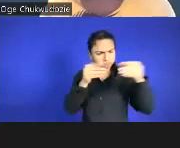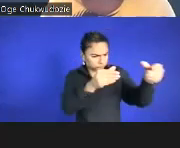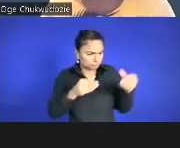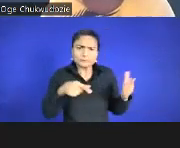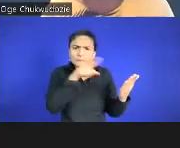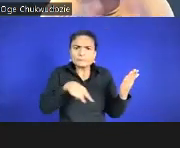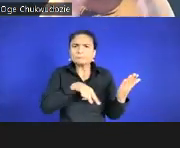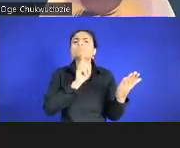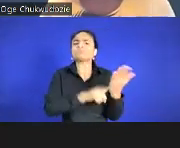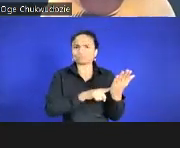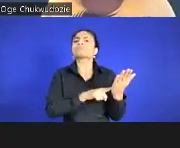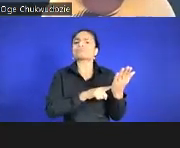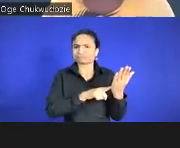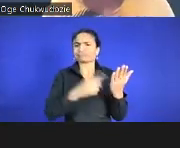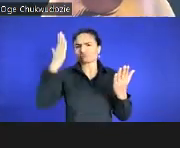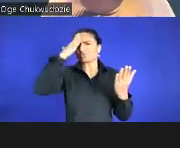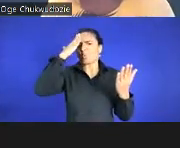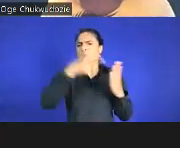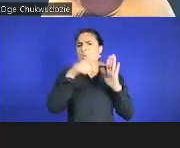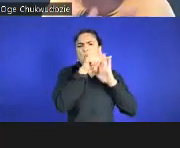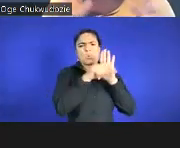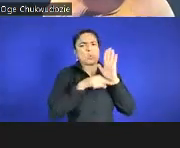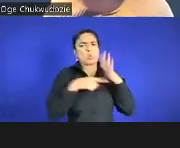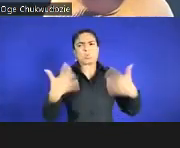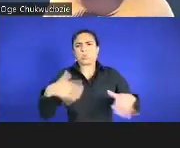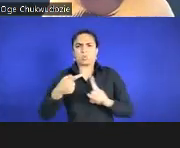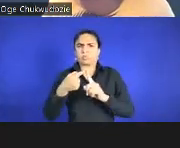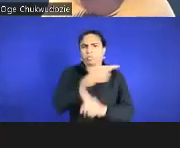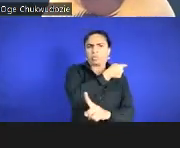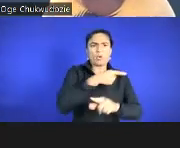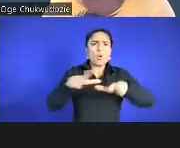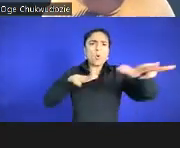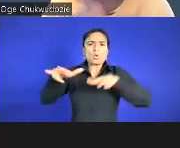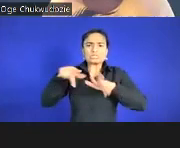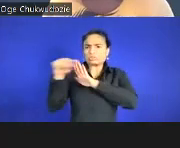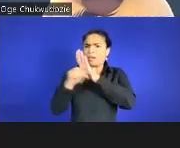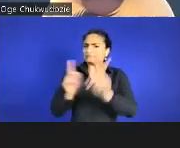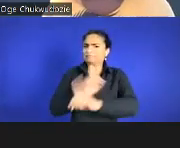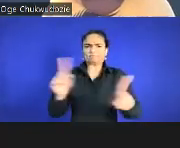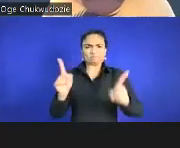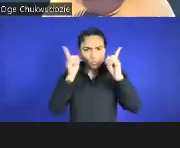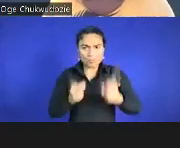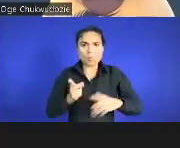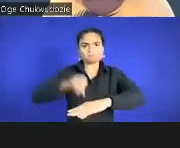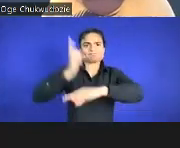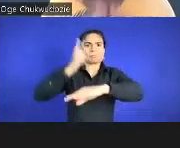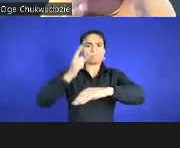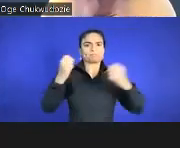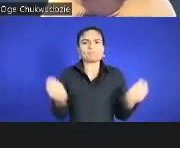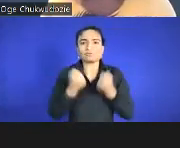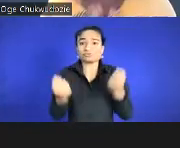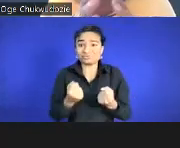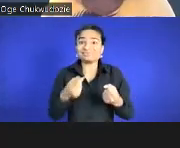top management, the HR, the safeguarding person, if it's a different position, and all that.